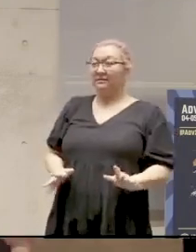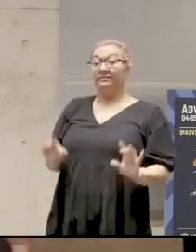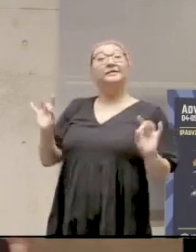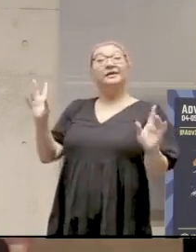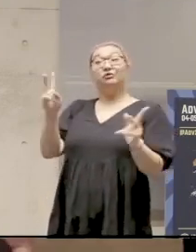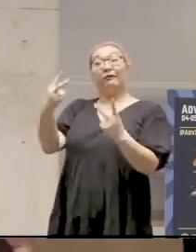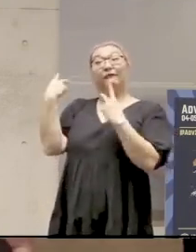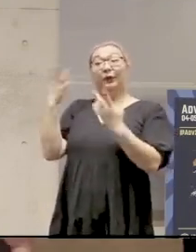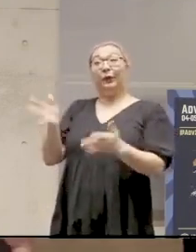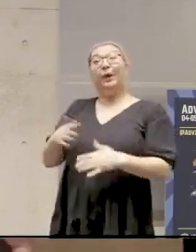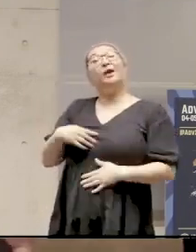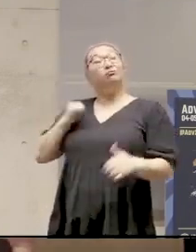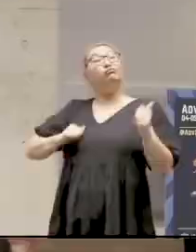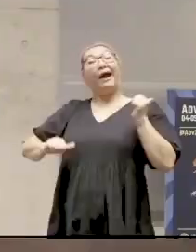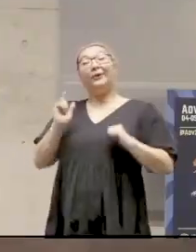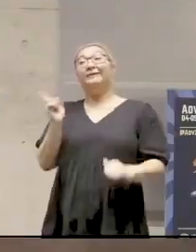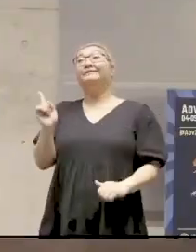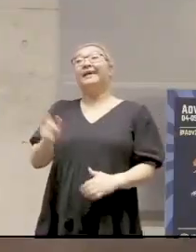I was quite proud of that one.